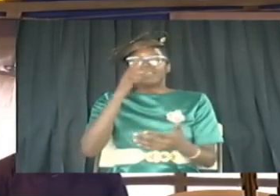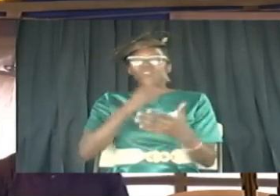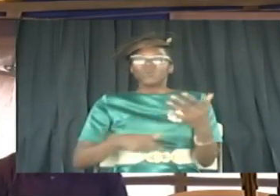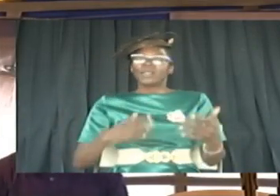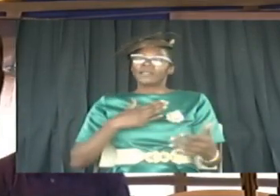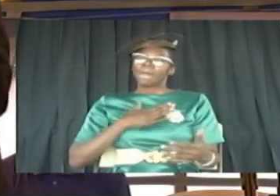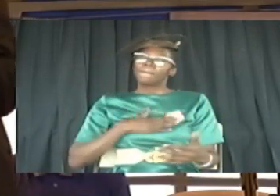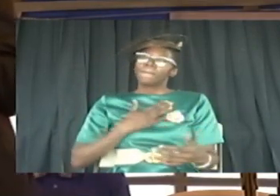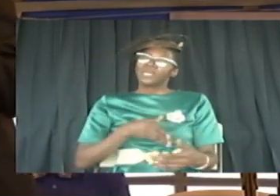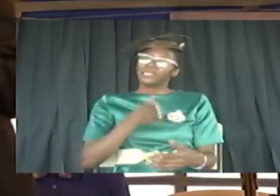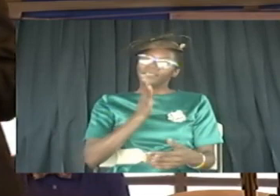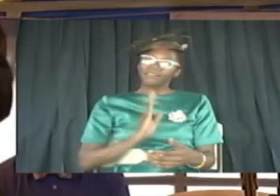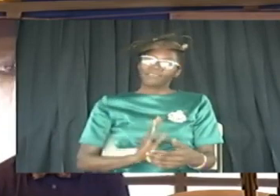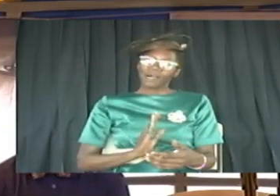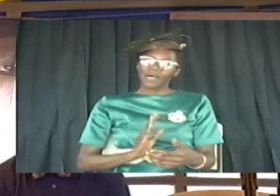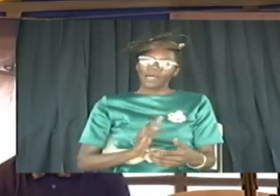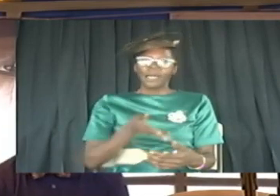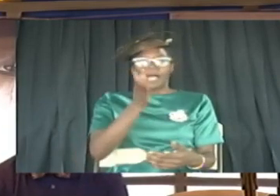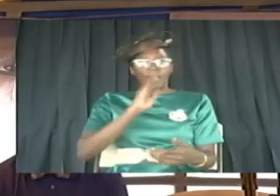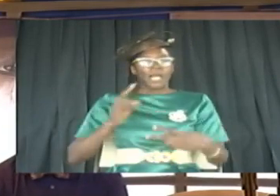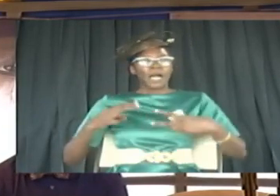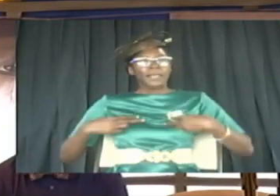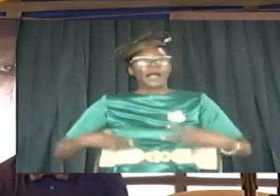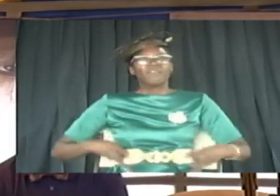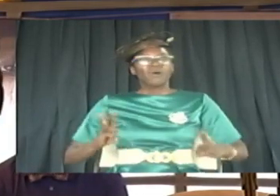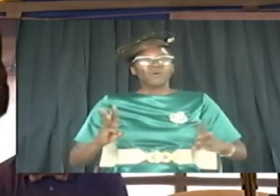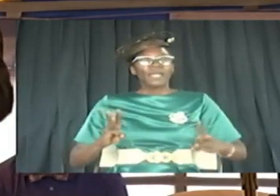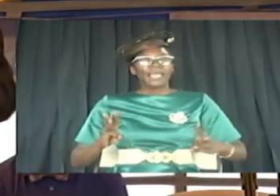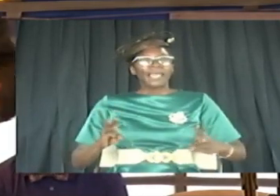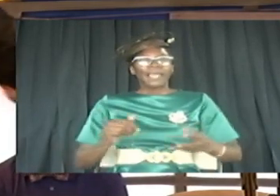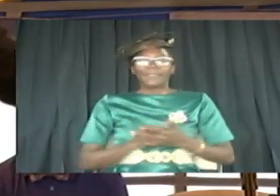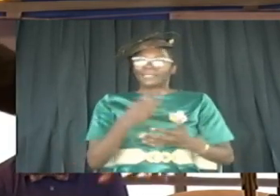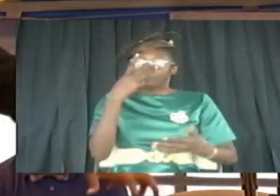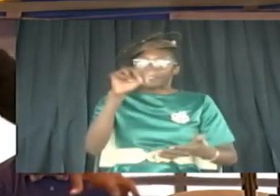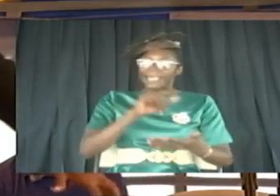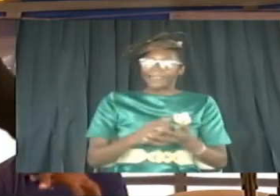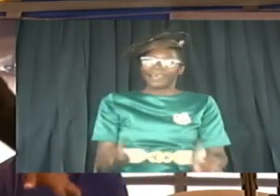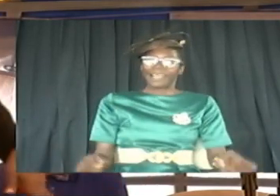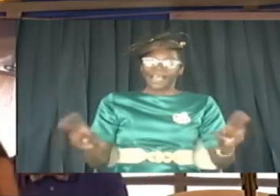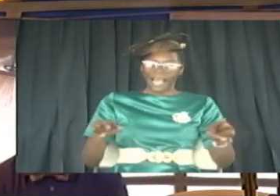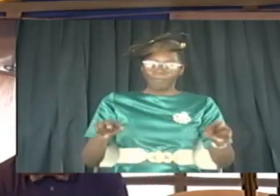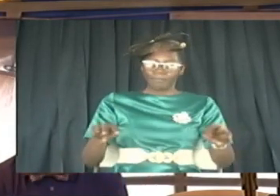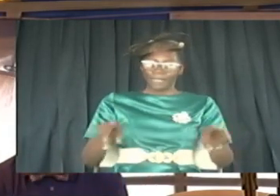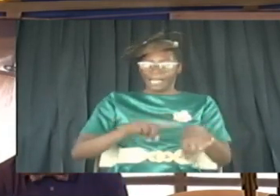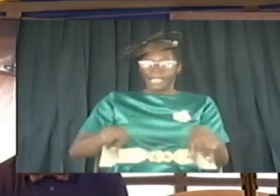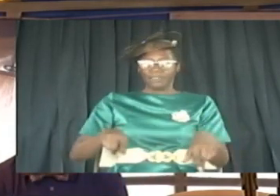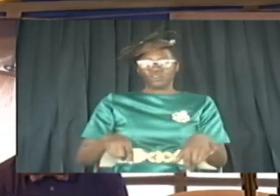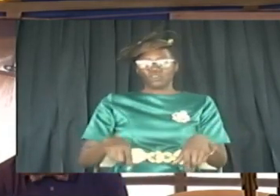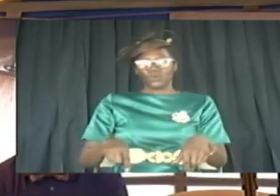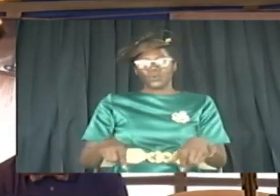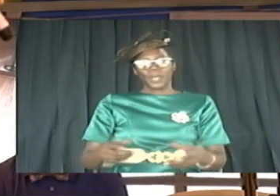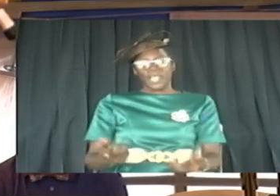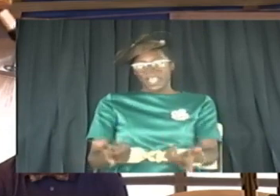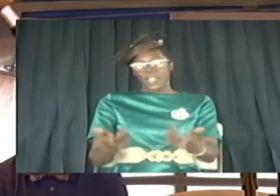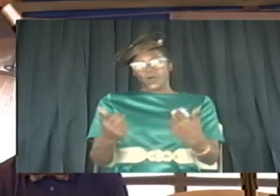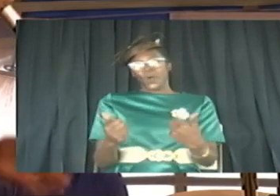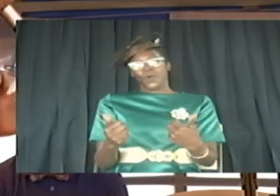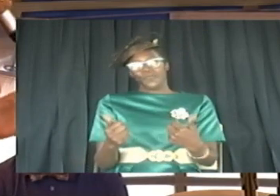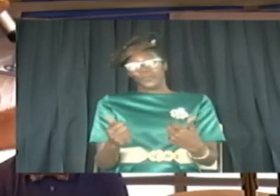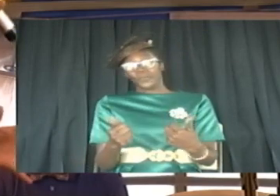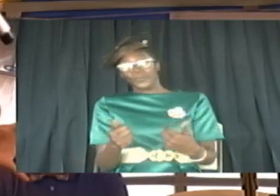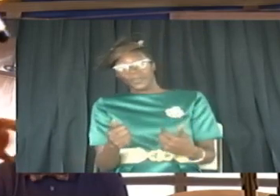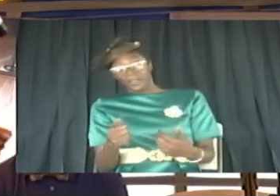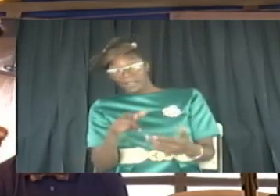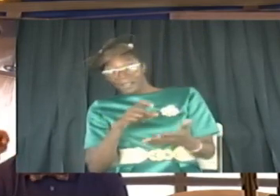God. And God has a way that he sees that happening, and so he pulls up and take note